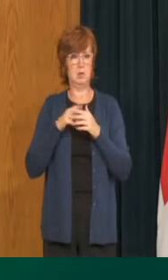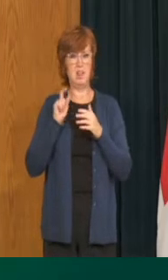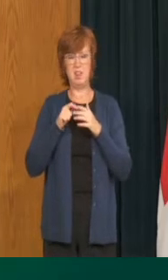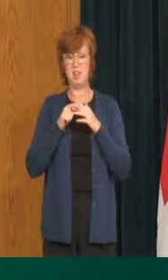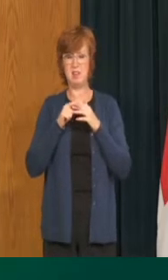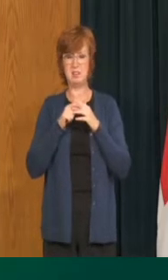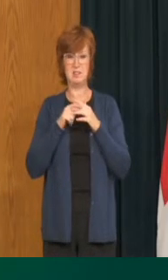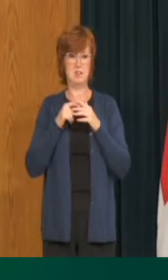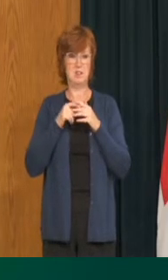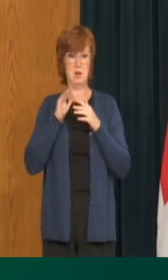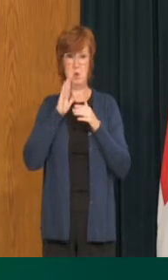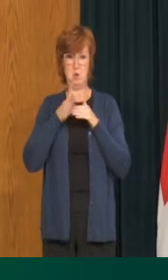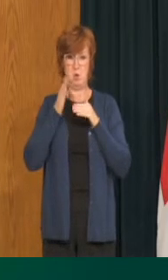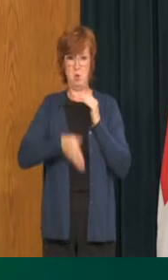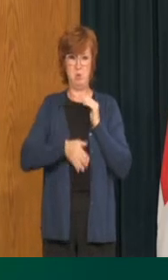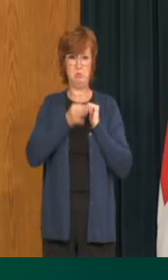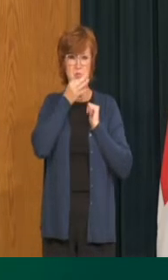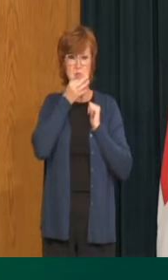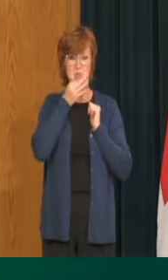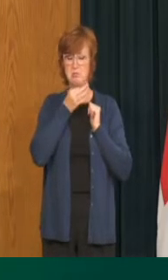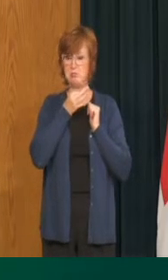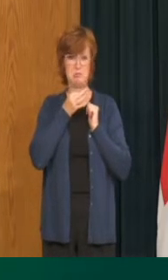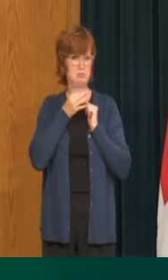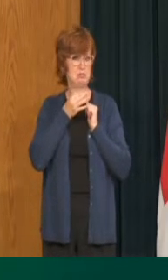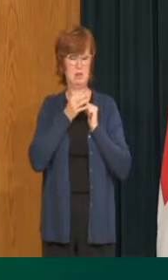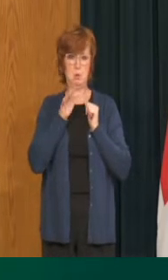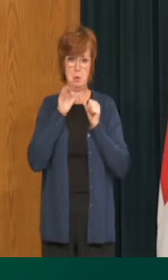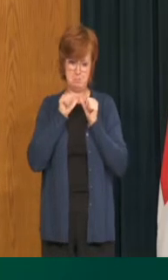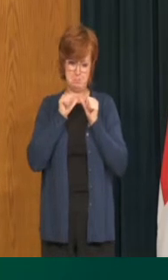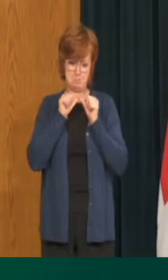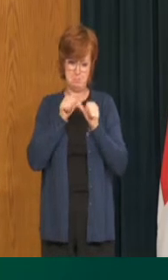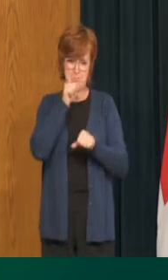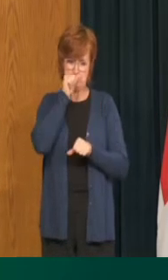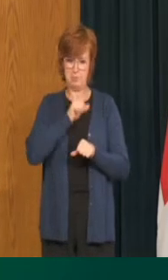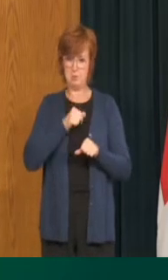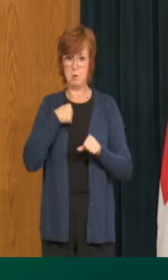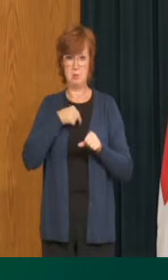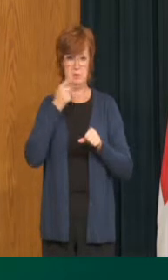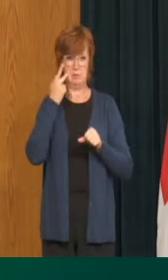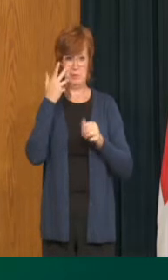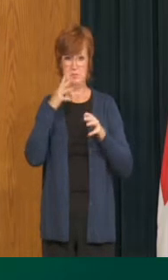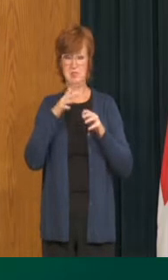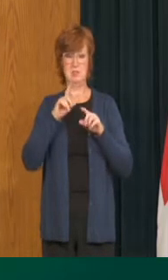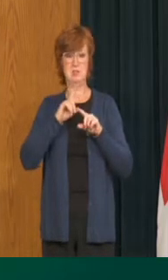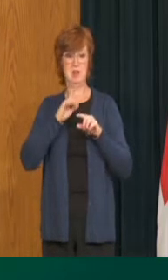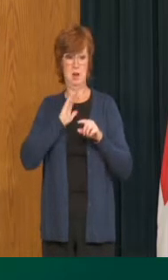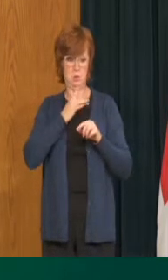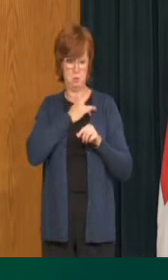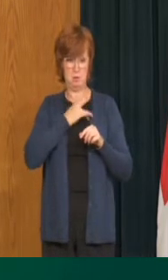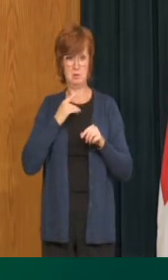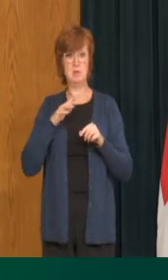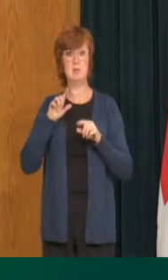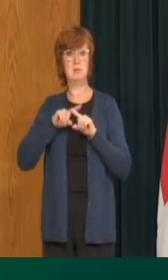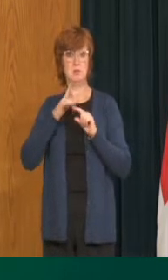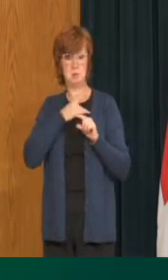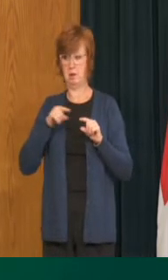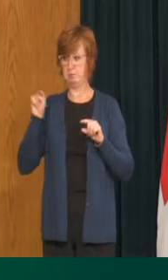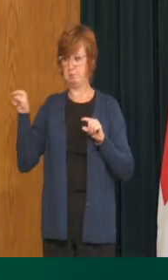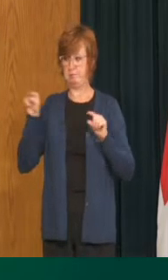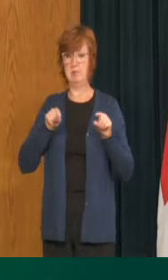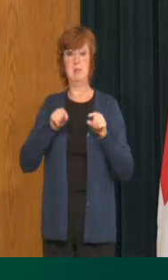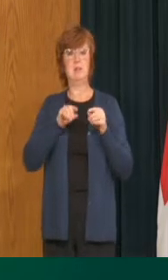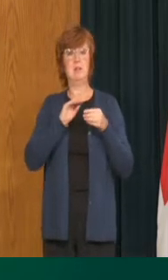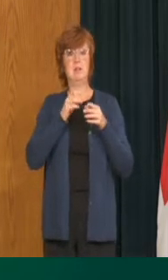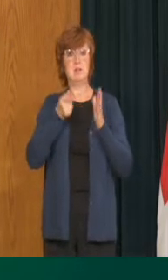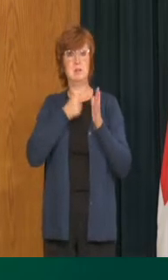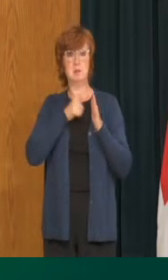is a marathon. We have had multiple outbreaks in this province. We've seen outbreaks in other provinces as well, and this is going to go on for a